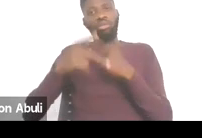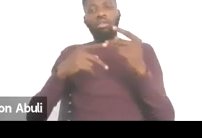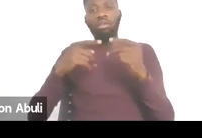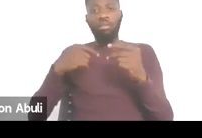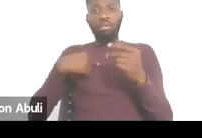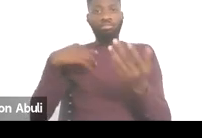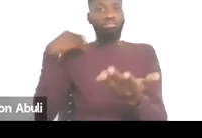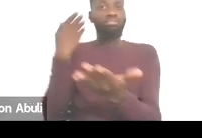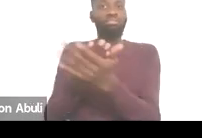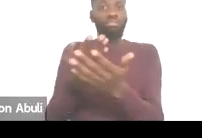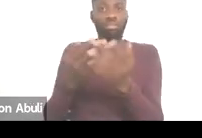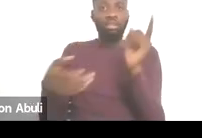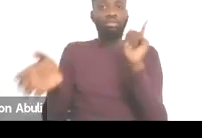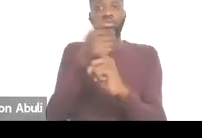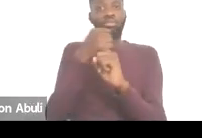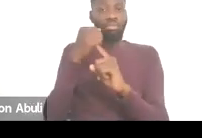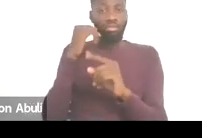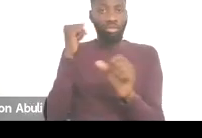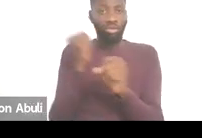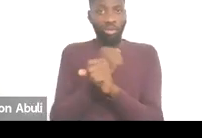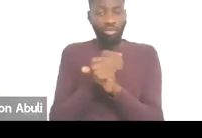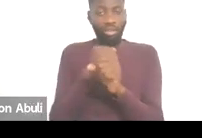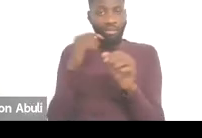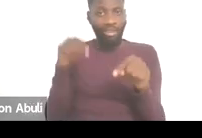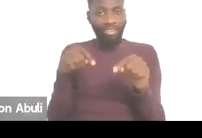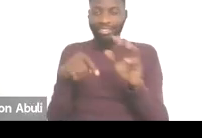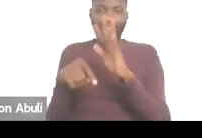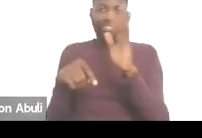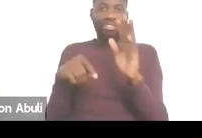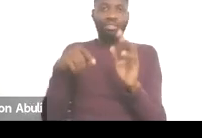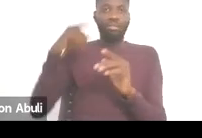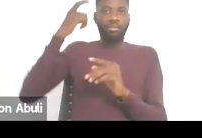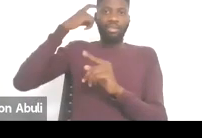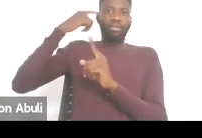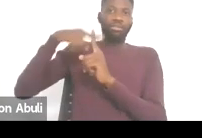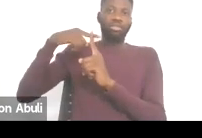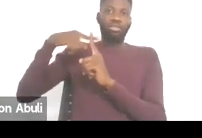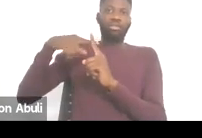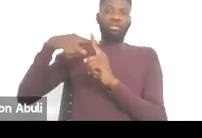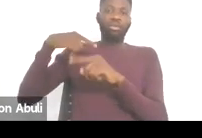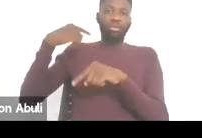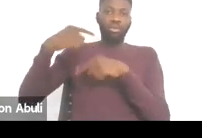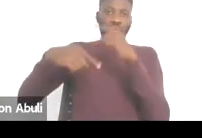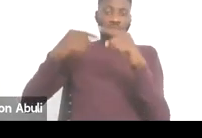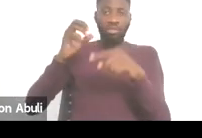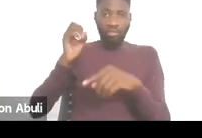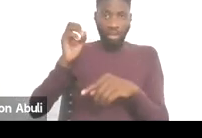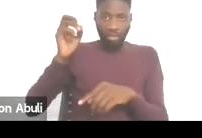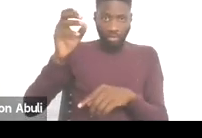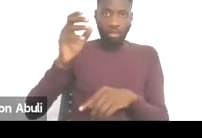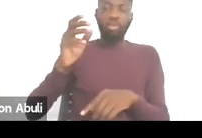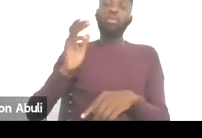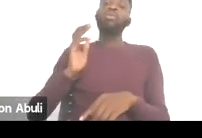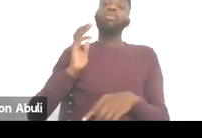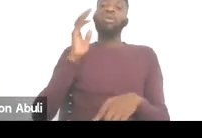all applied for. So maintain a positive and optimistic attitude, and your efforts will pay off as you get closer